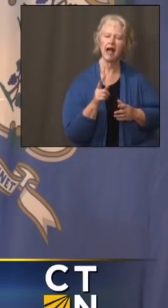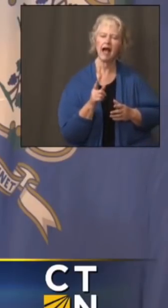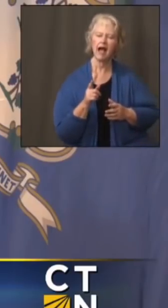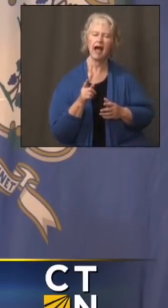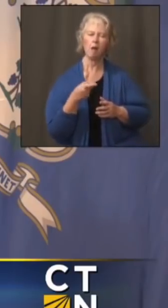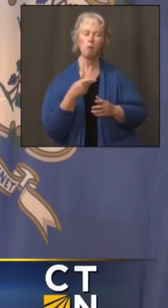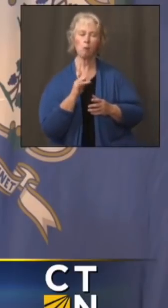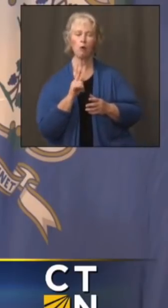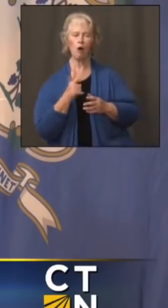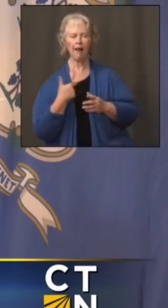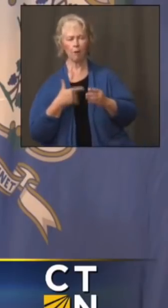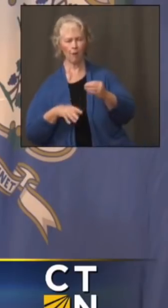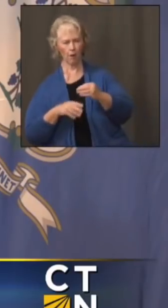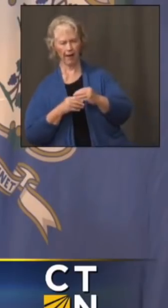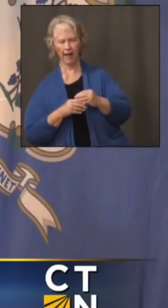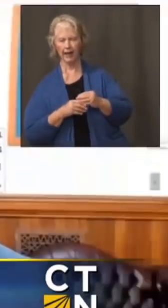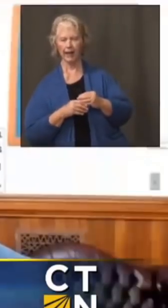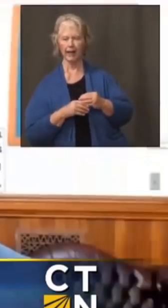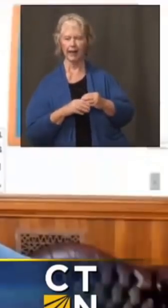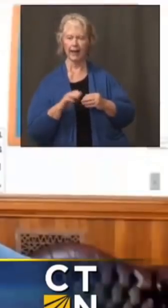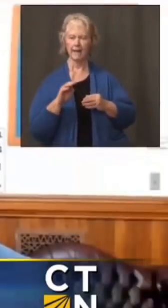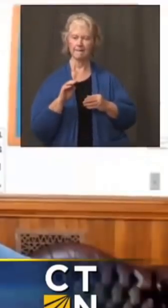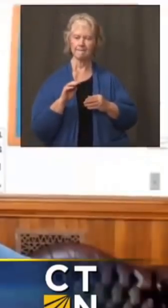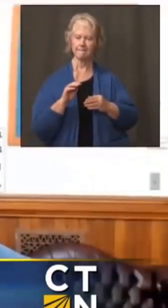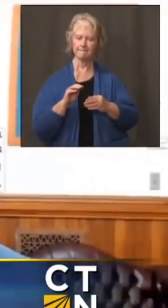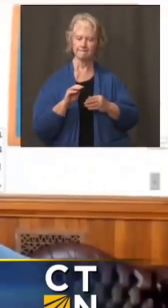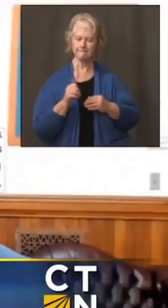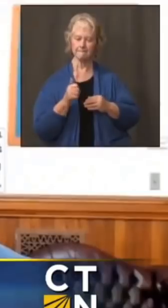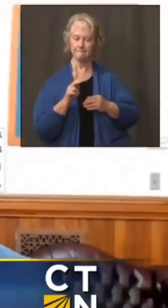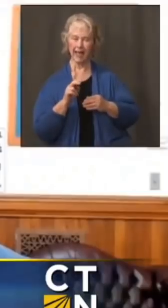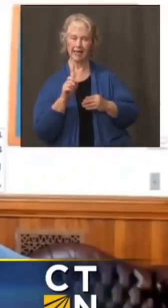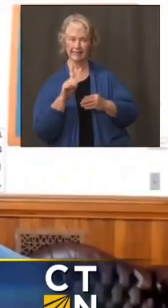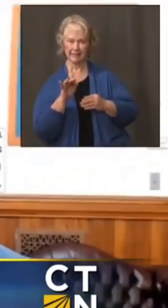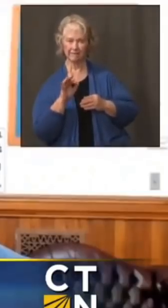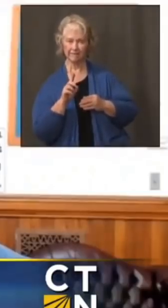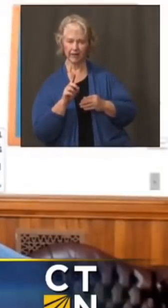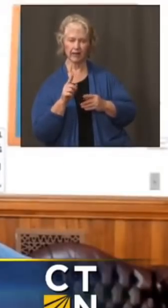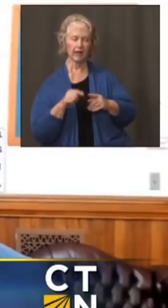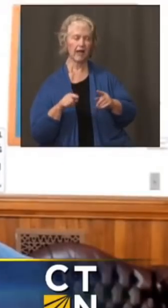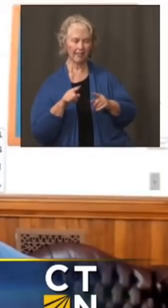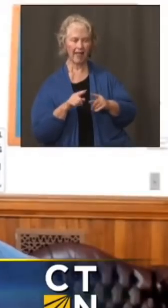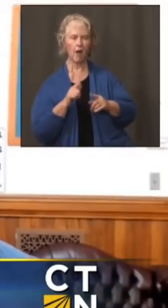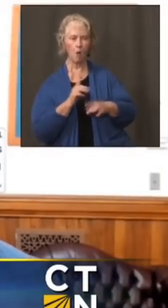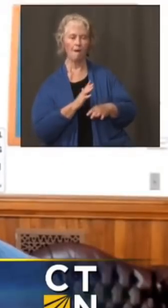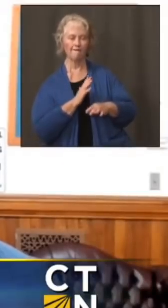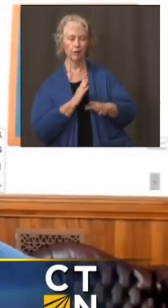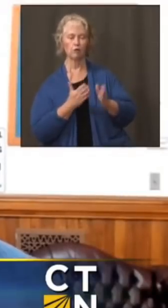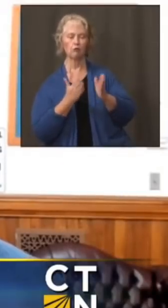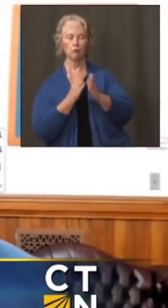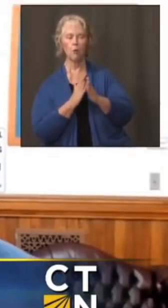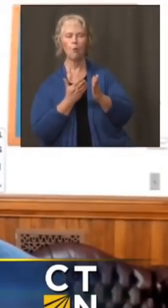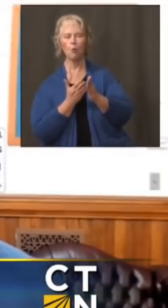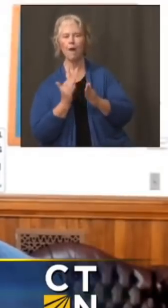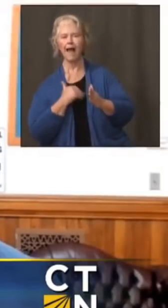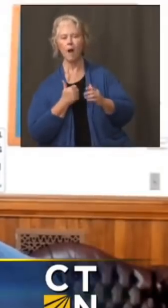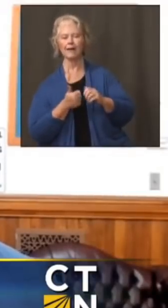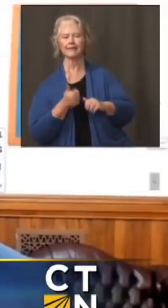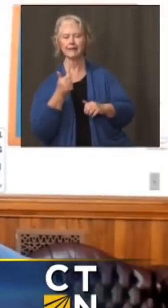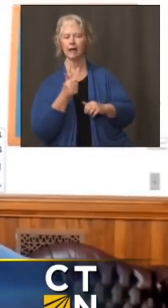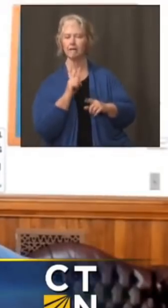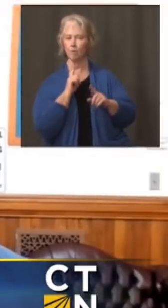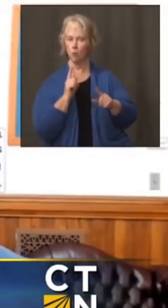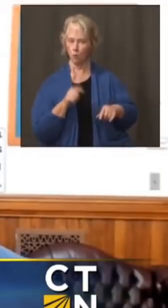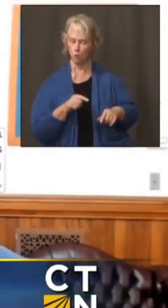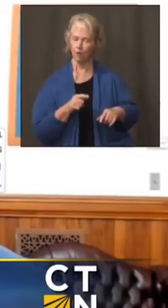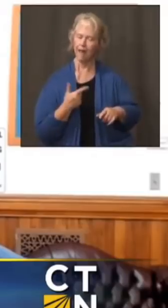to add is Mansfield and these towns made an official request through our executive order process to DESP, and it